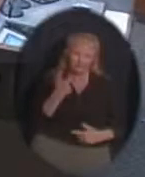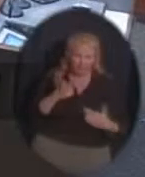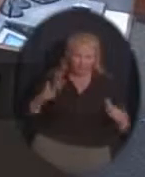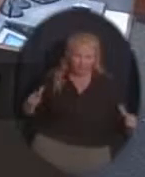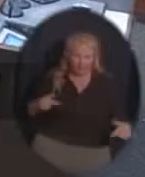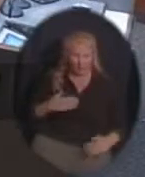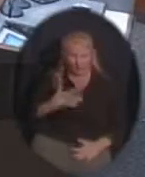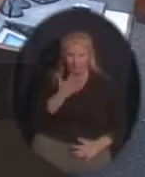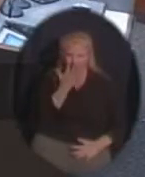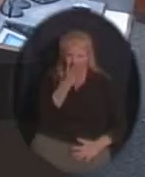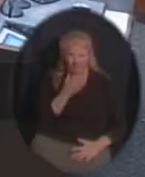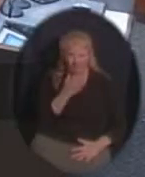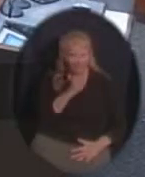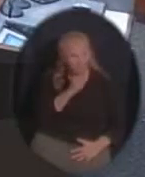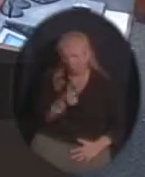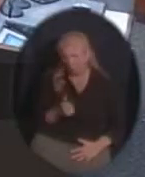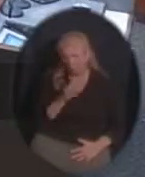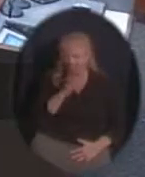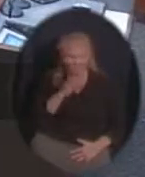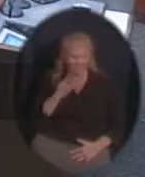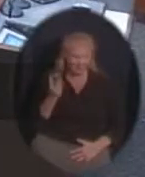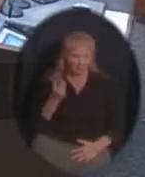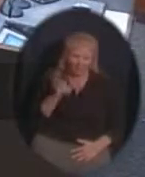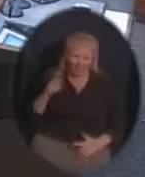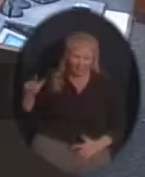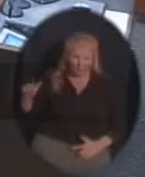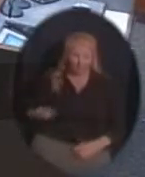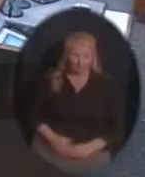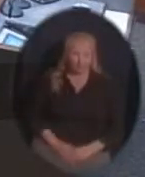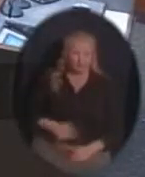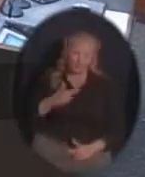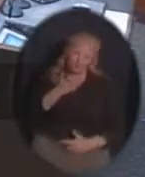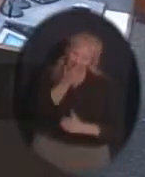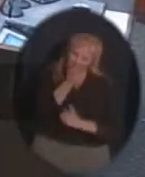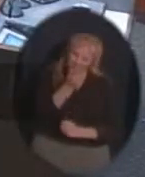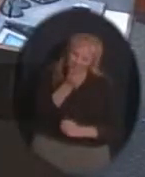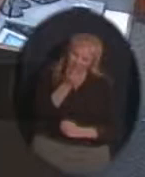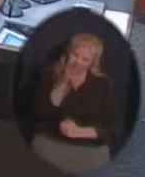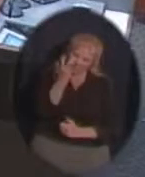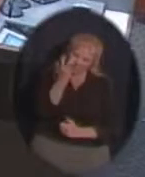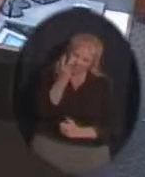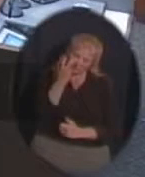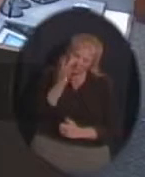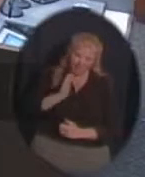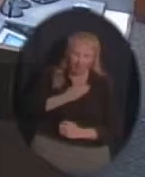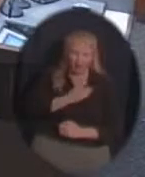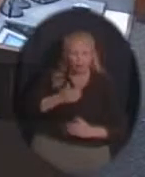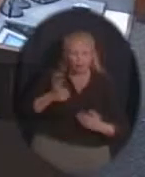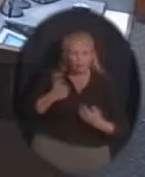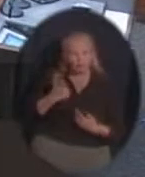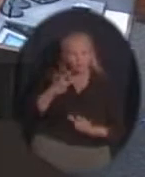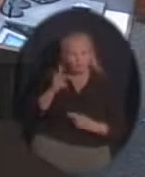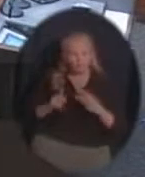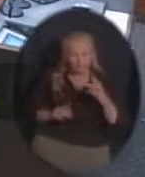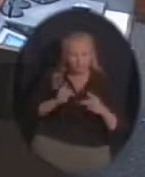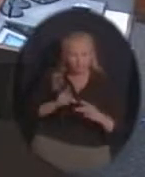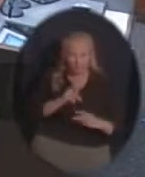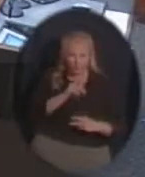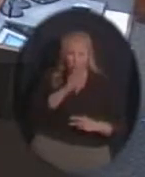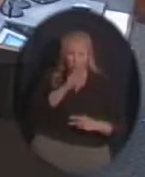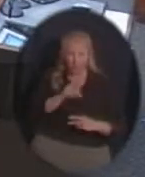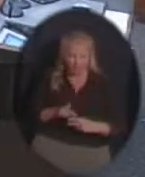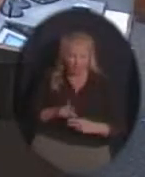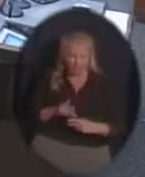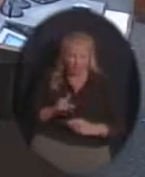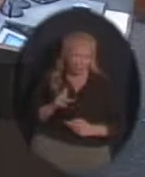say that I don't. And I'm very interested to see our young people who are really trilingual,